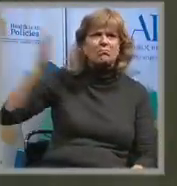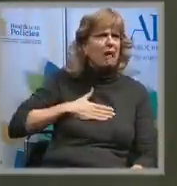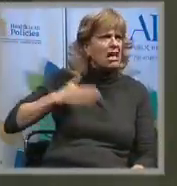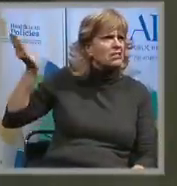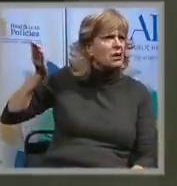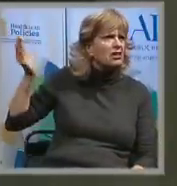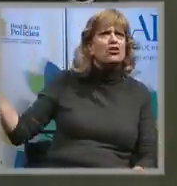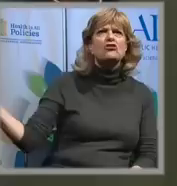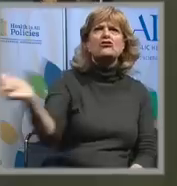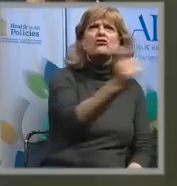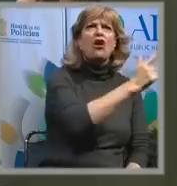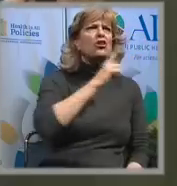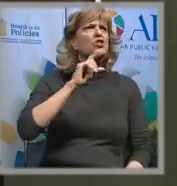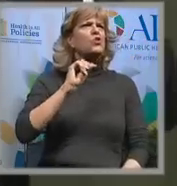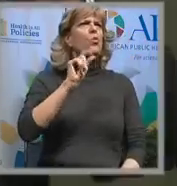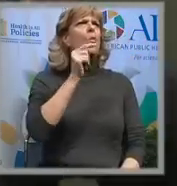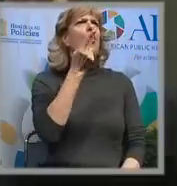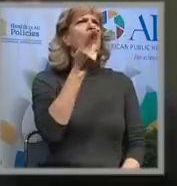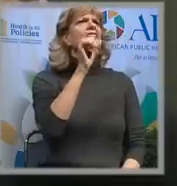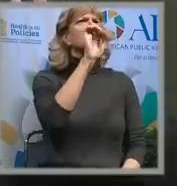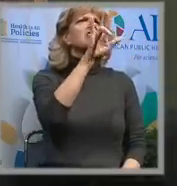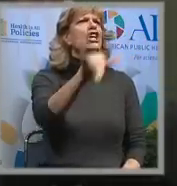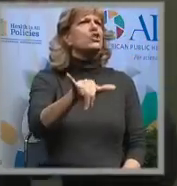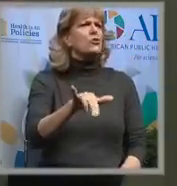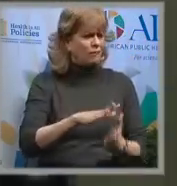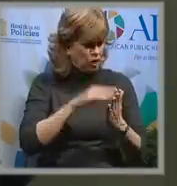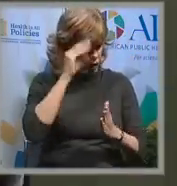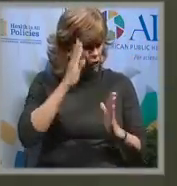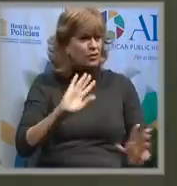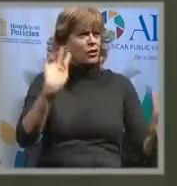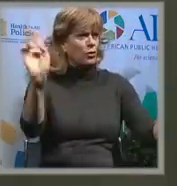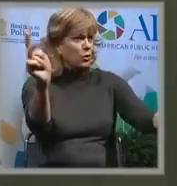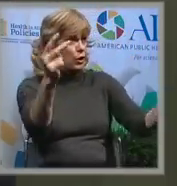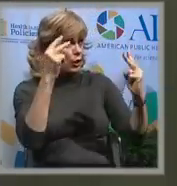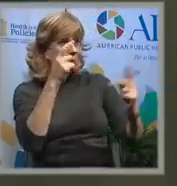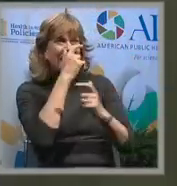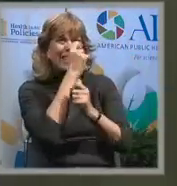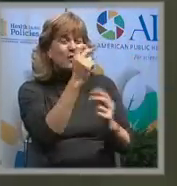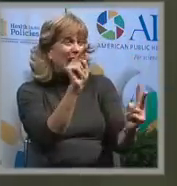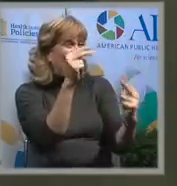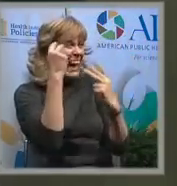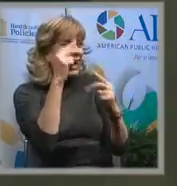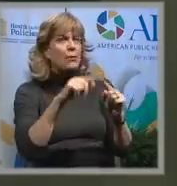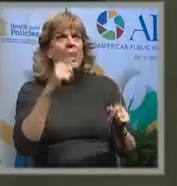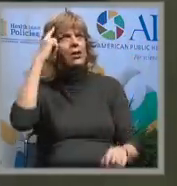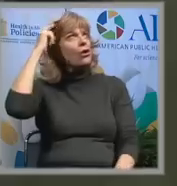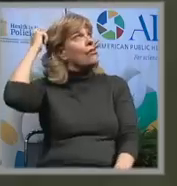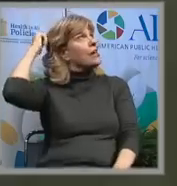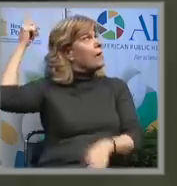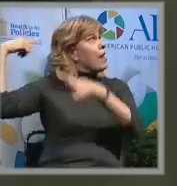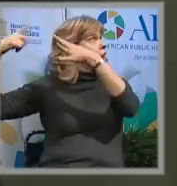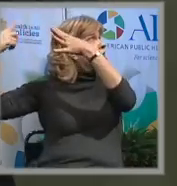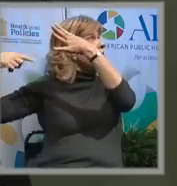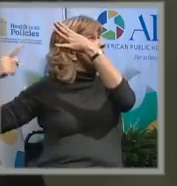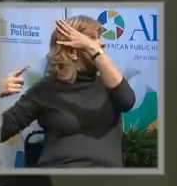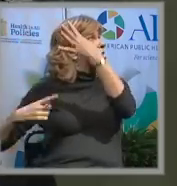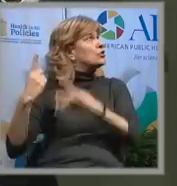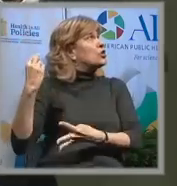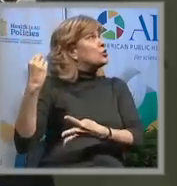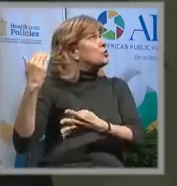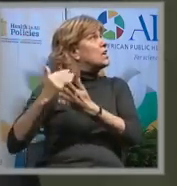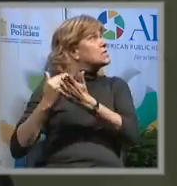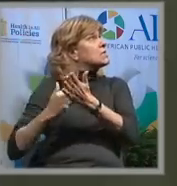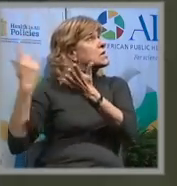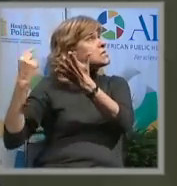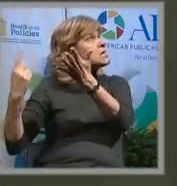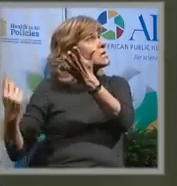you are all 20th century learners, so you have a way of looking at me like you're really interested, but I know you're thinking about the next thing you have to do. I know that, all